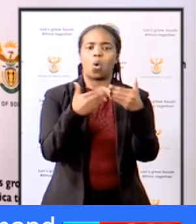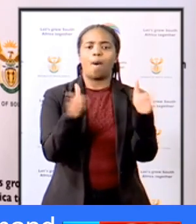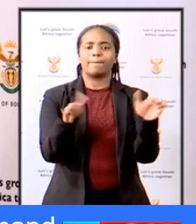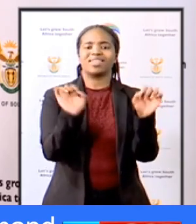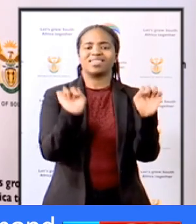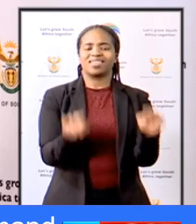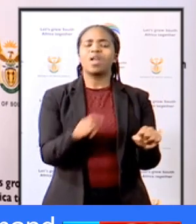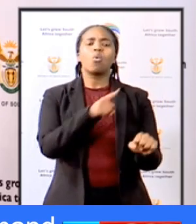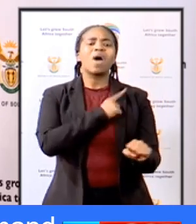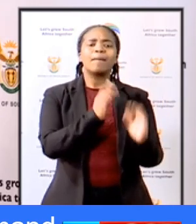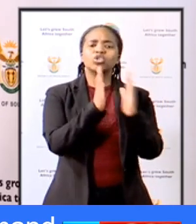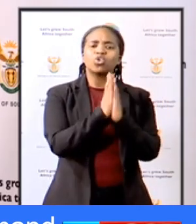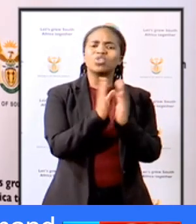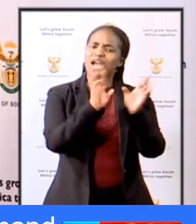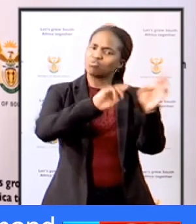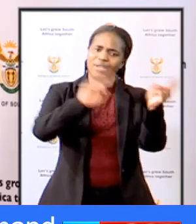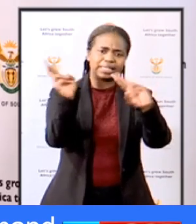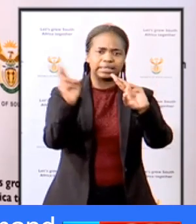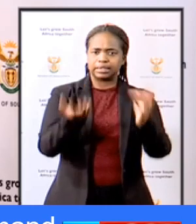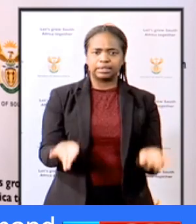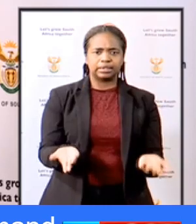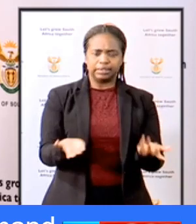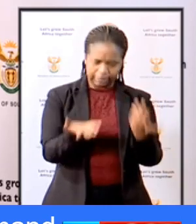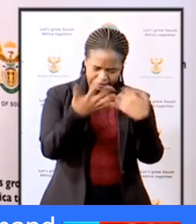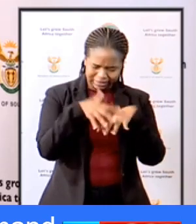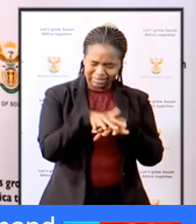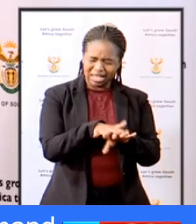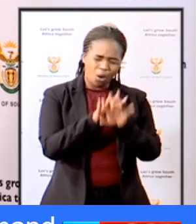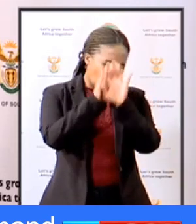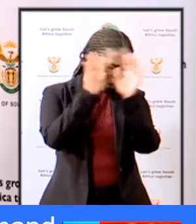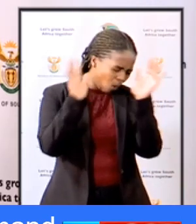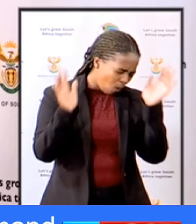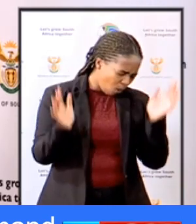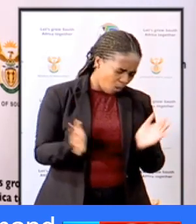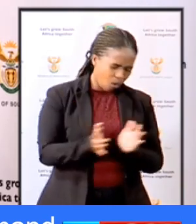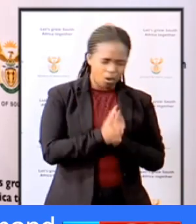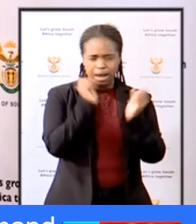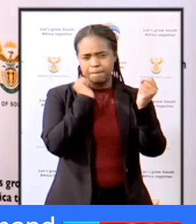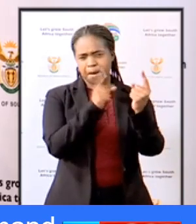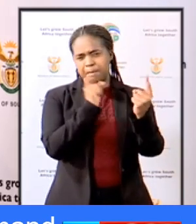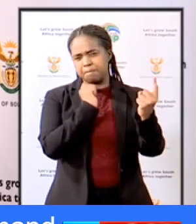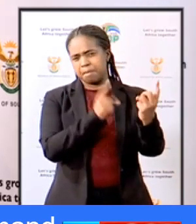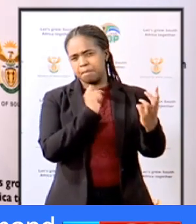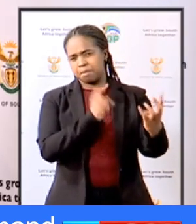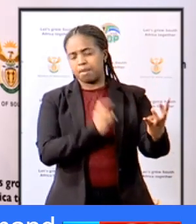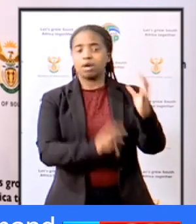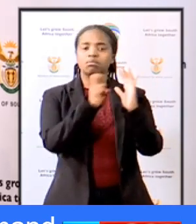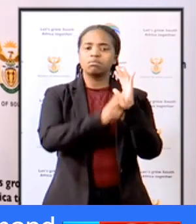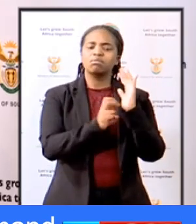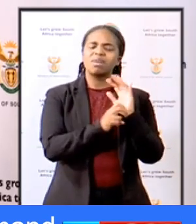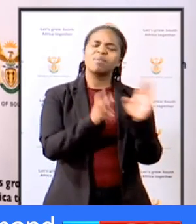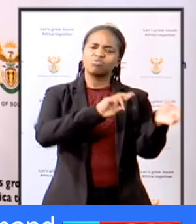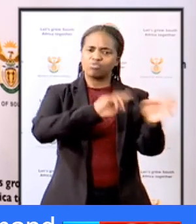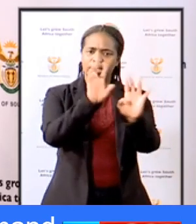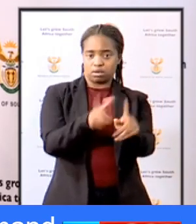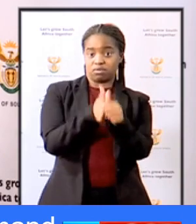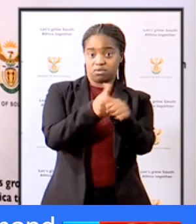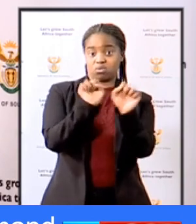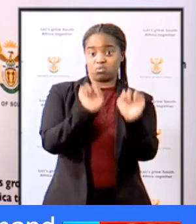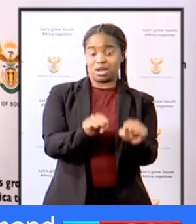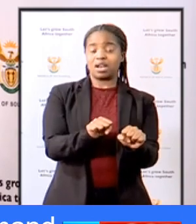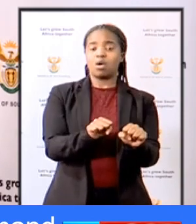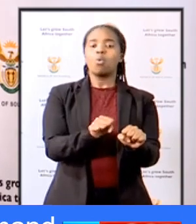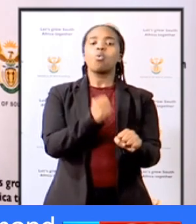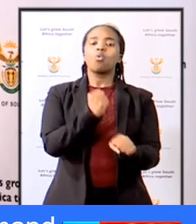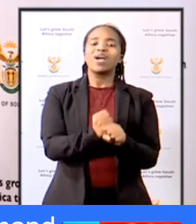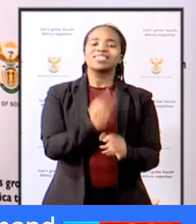they are ready to implement all these measures that we have put in place to combat the